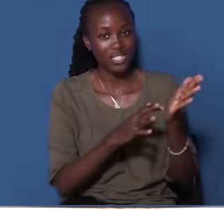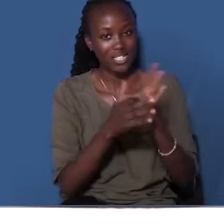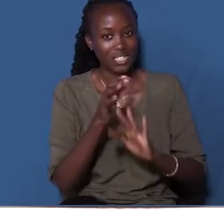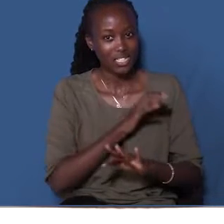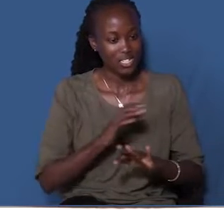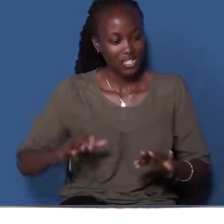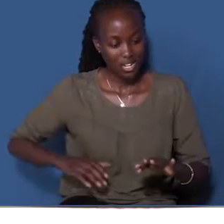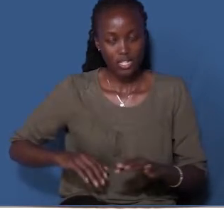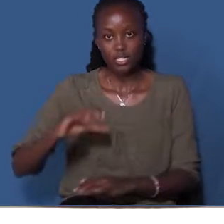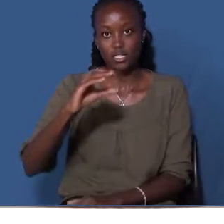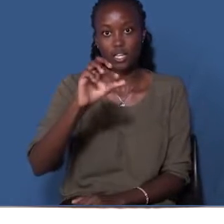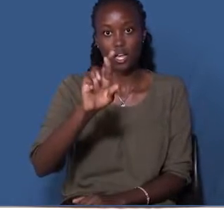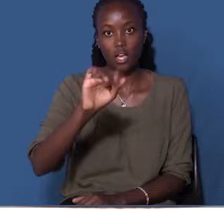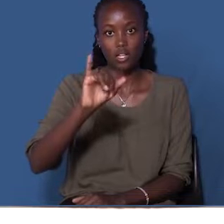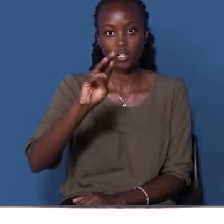Now,